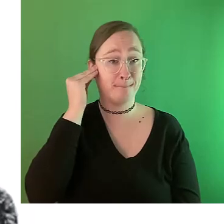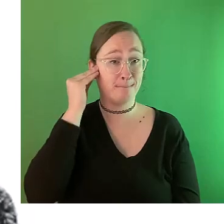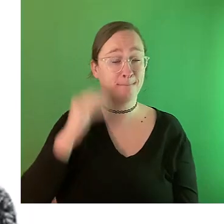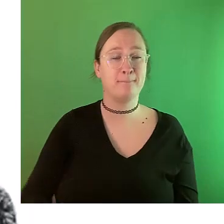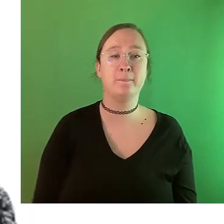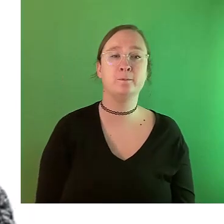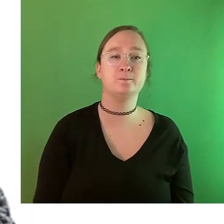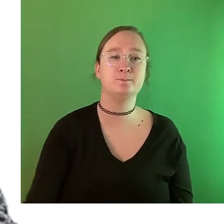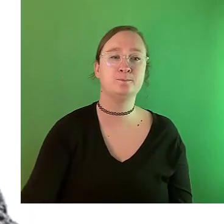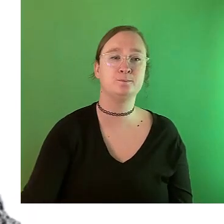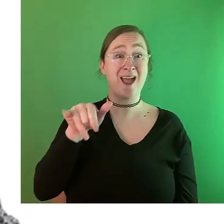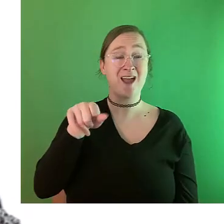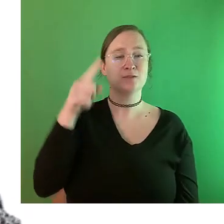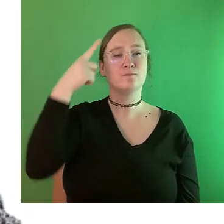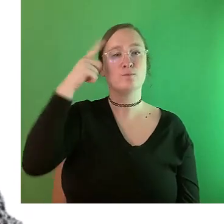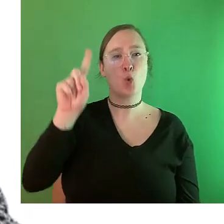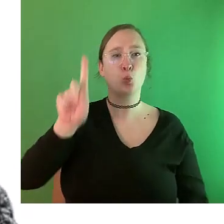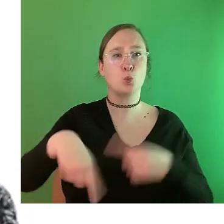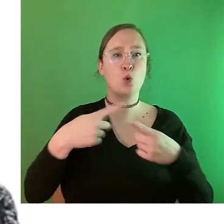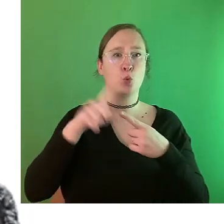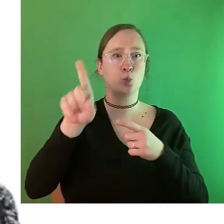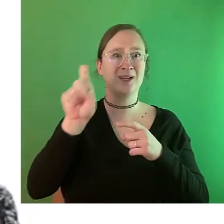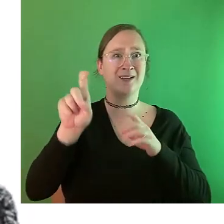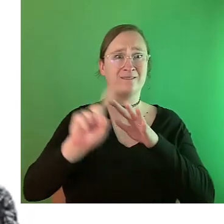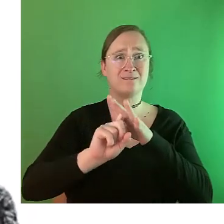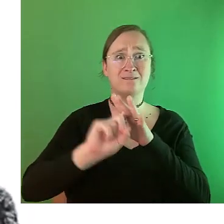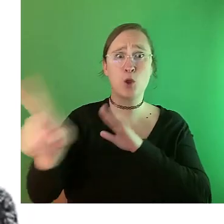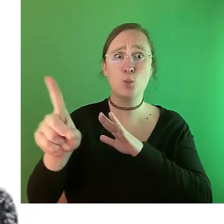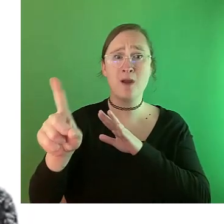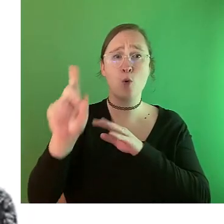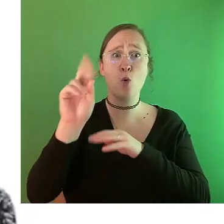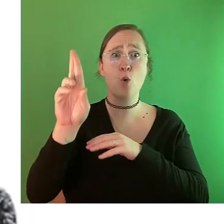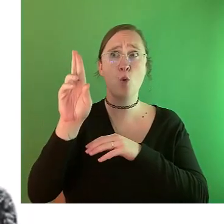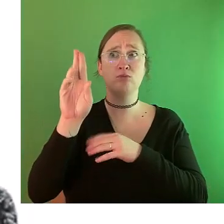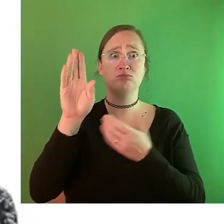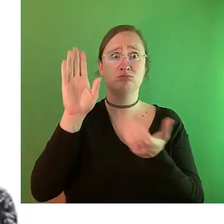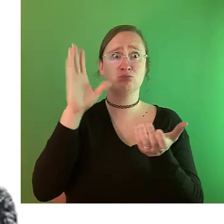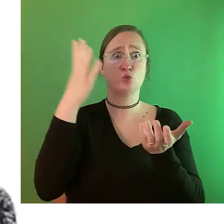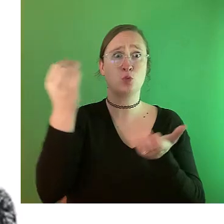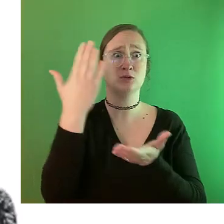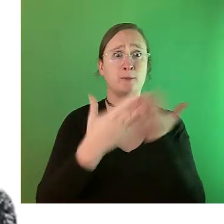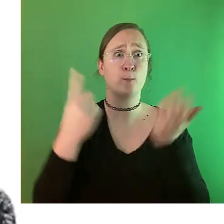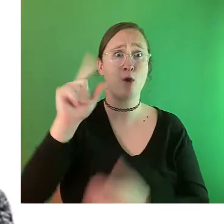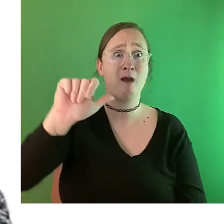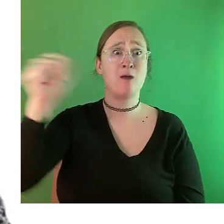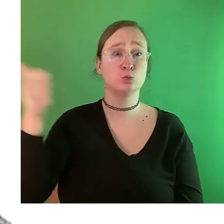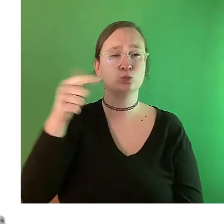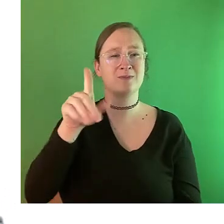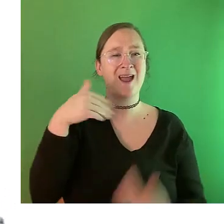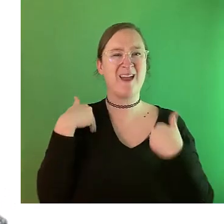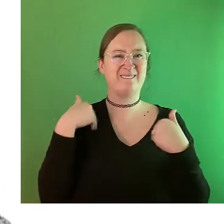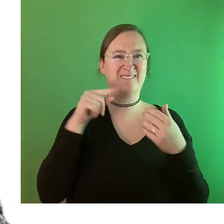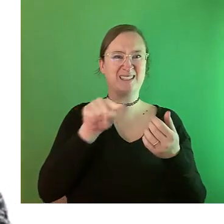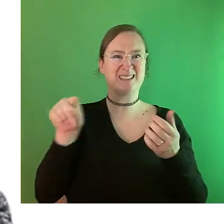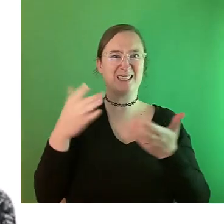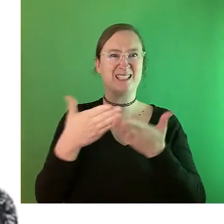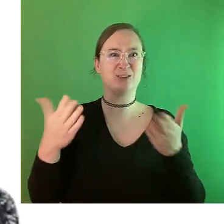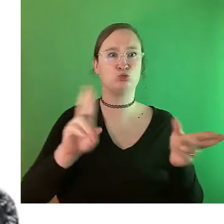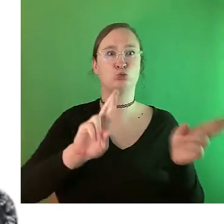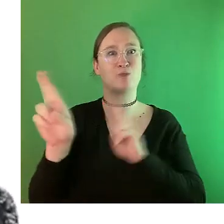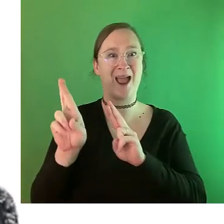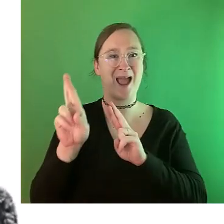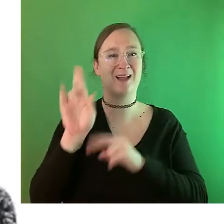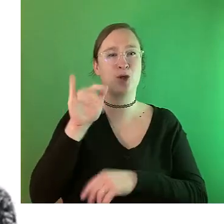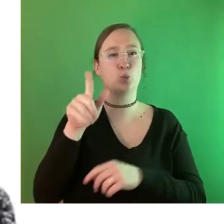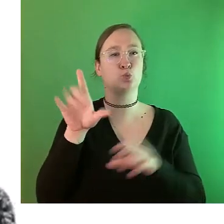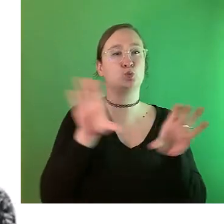such as your wheelchairs, your canes, your walkers, and things like that. It's also a good idea to have replacements